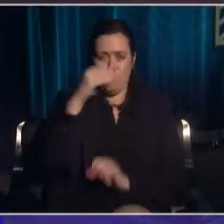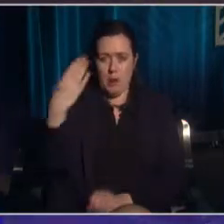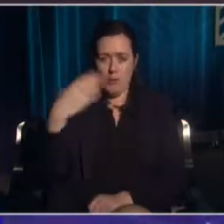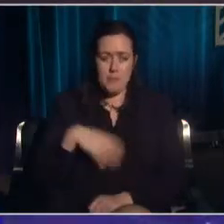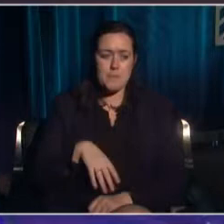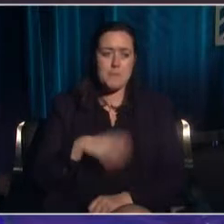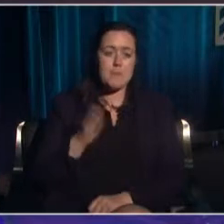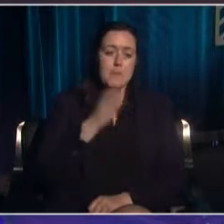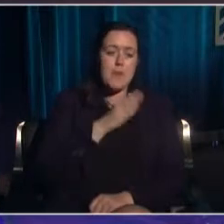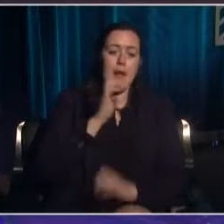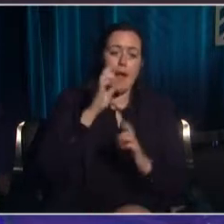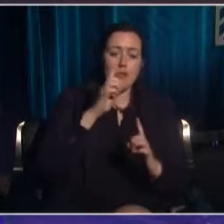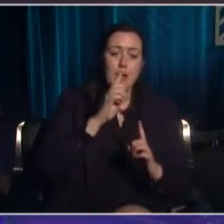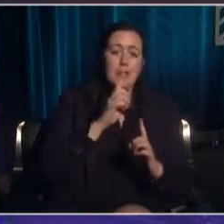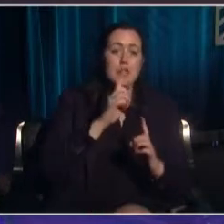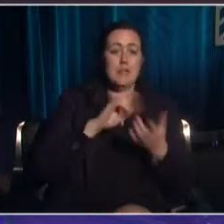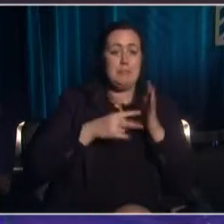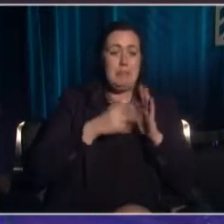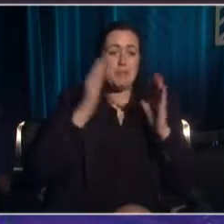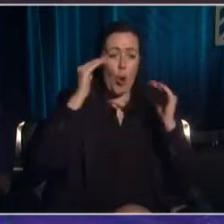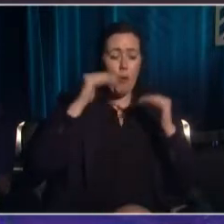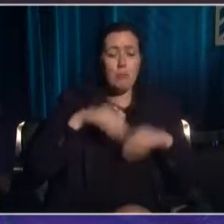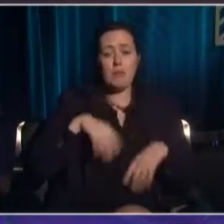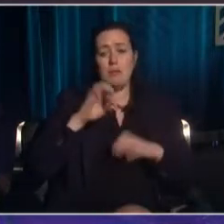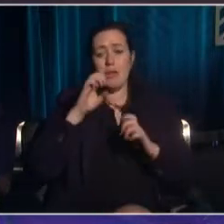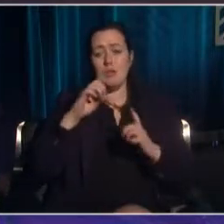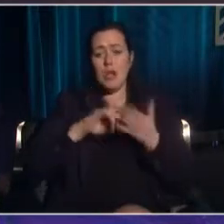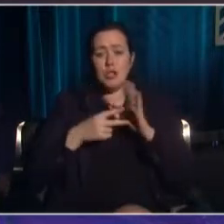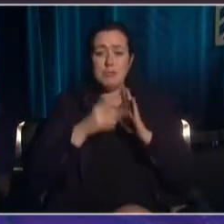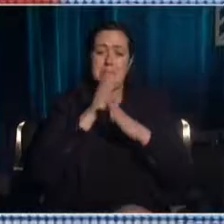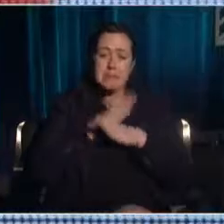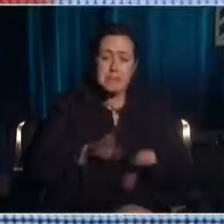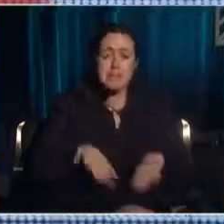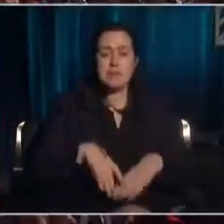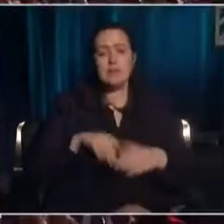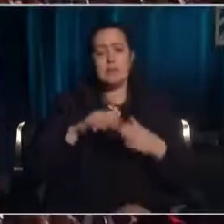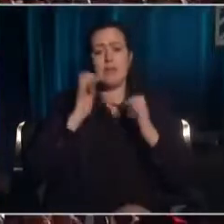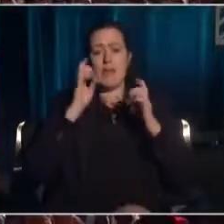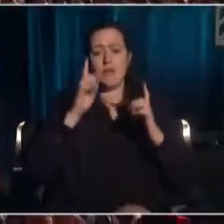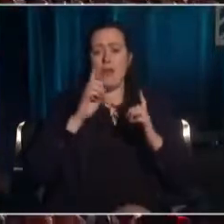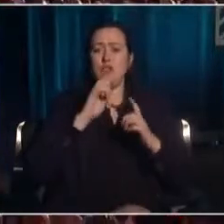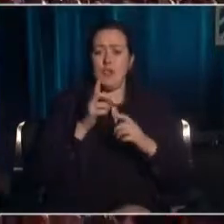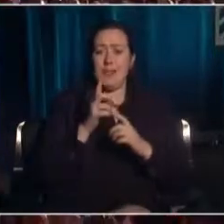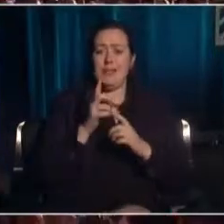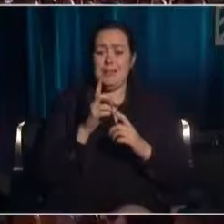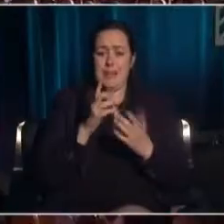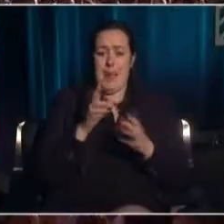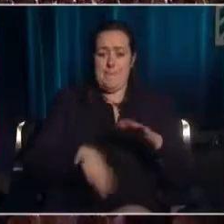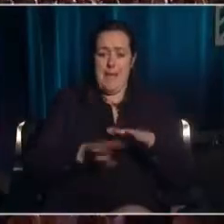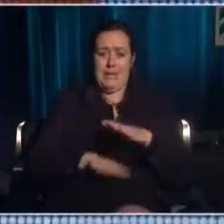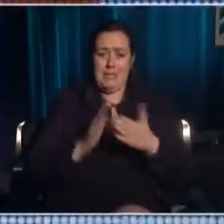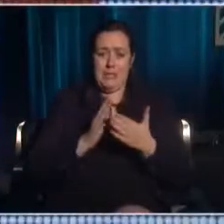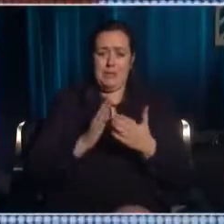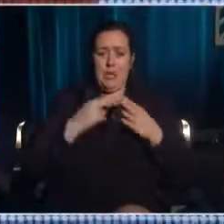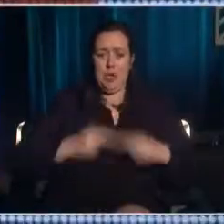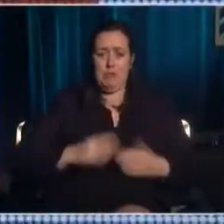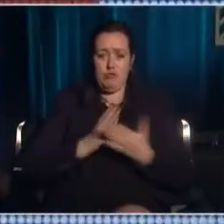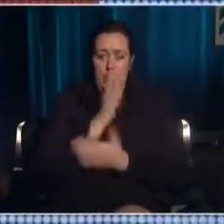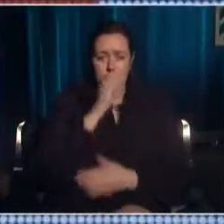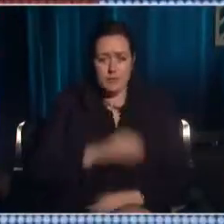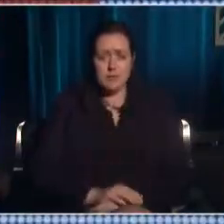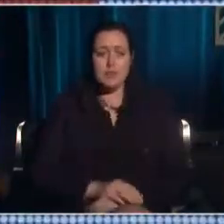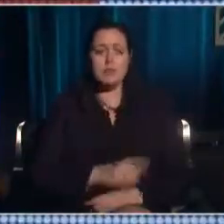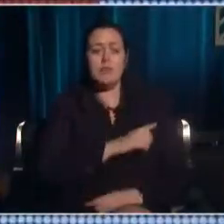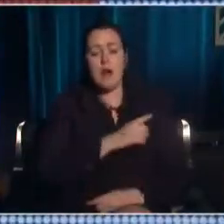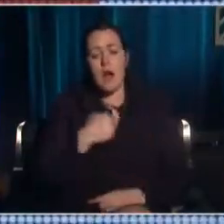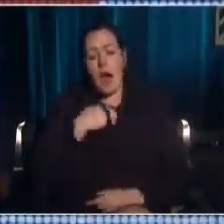Education is peace. Education is a basic human right. I'm committing right now that the UK will get